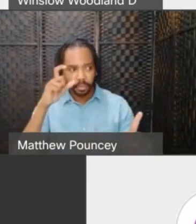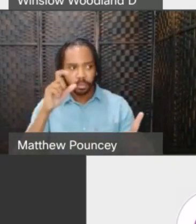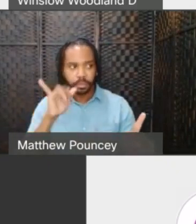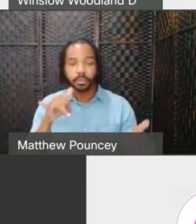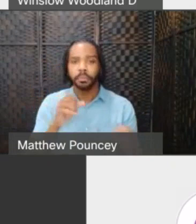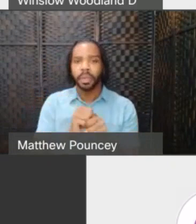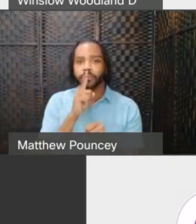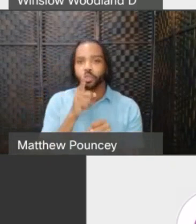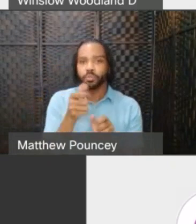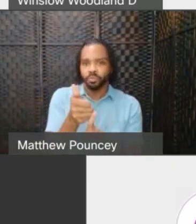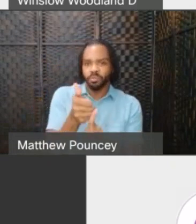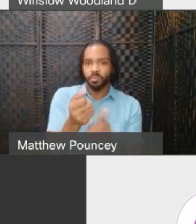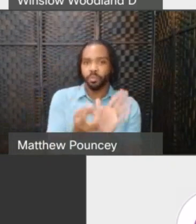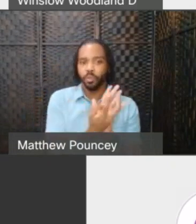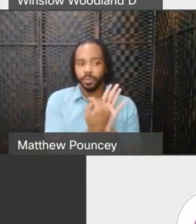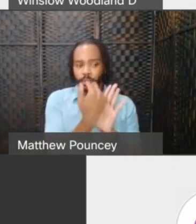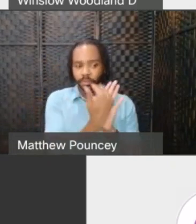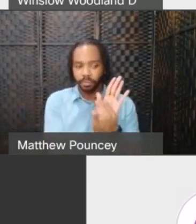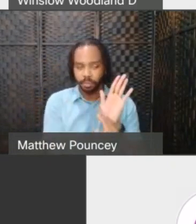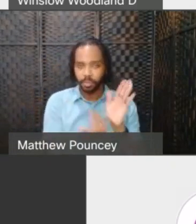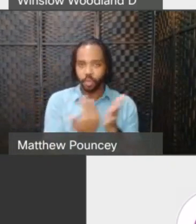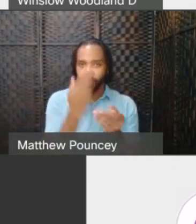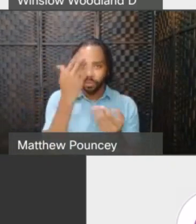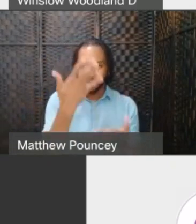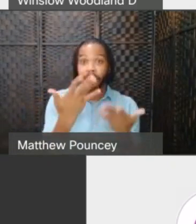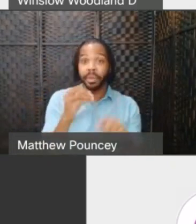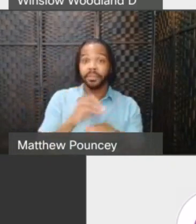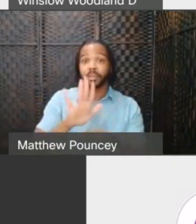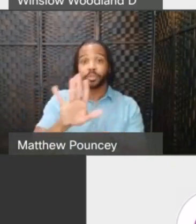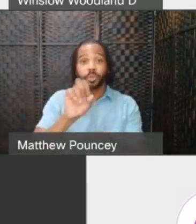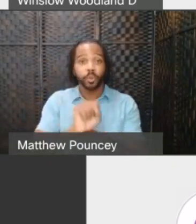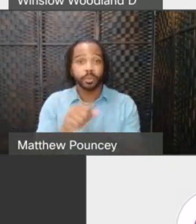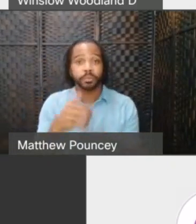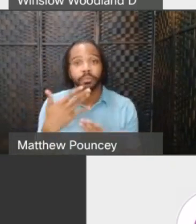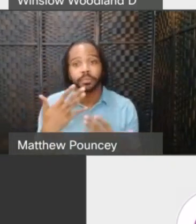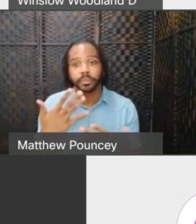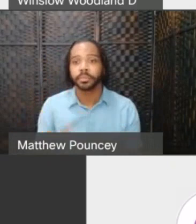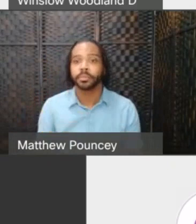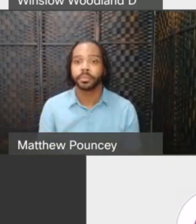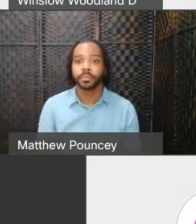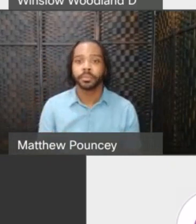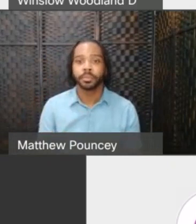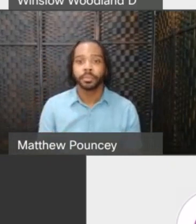that guidance as it may affect your workflow. Thank you.